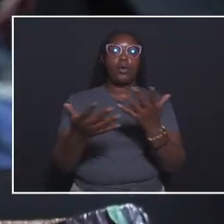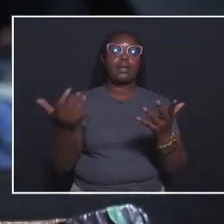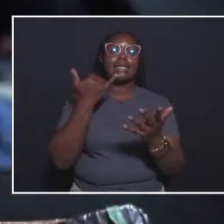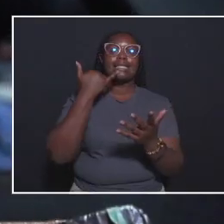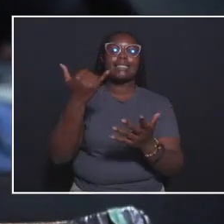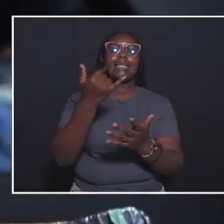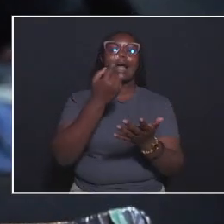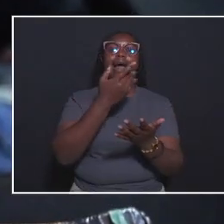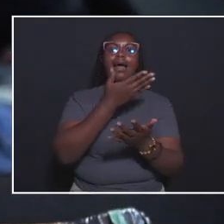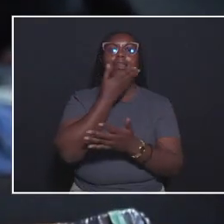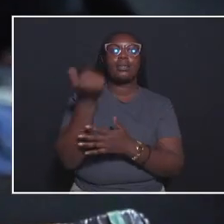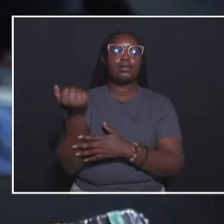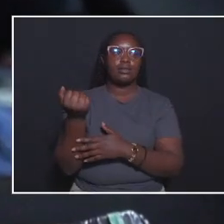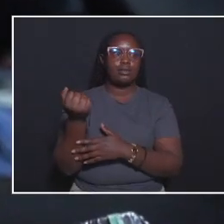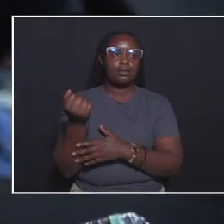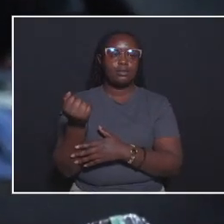Sound card or a Zoom?